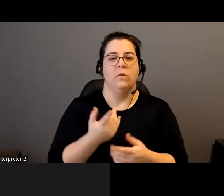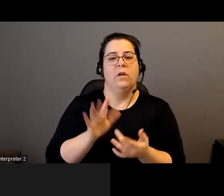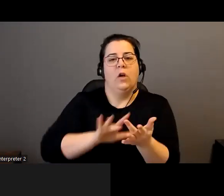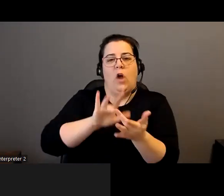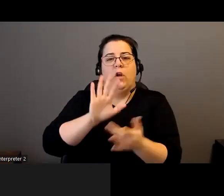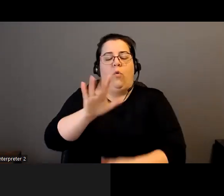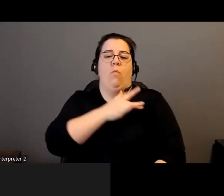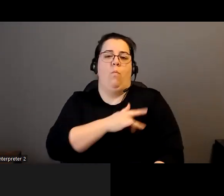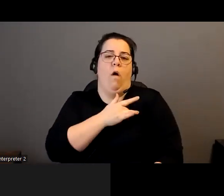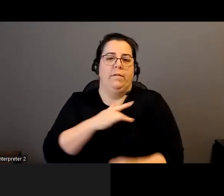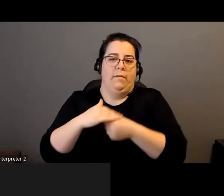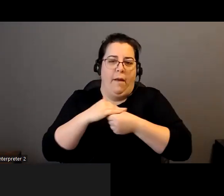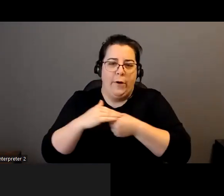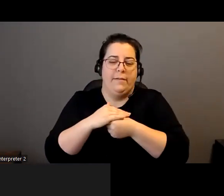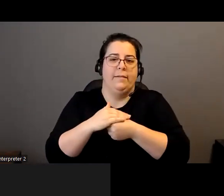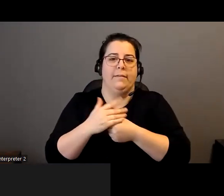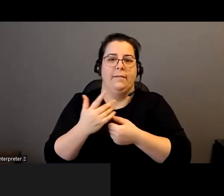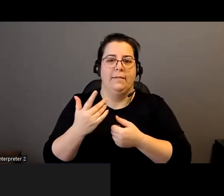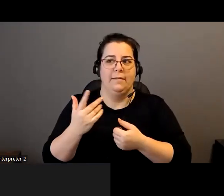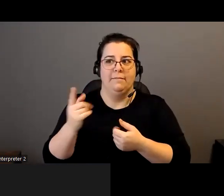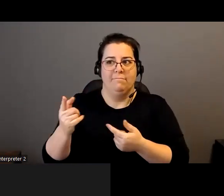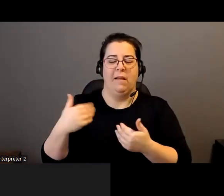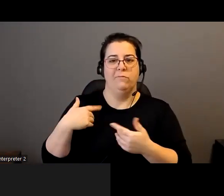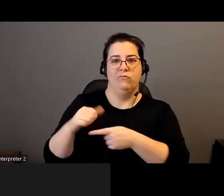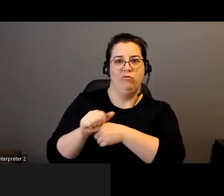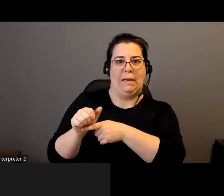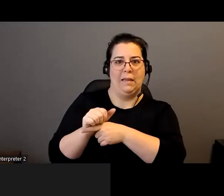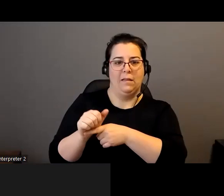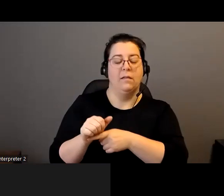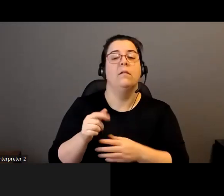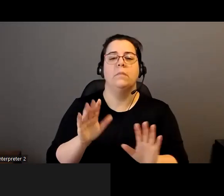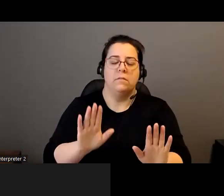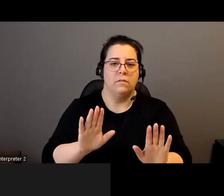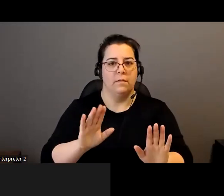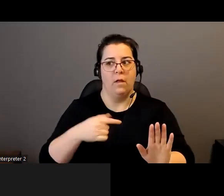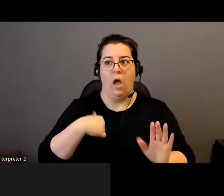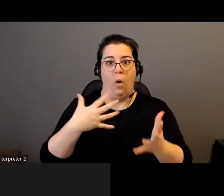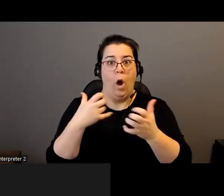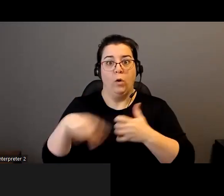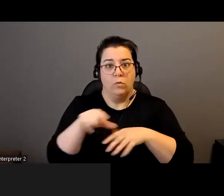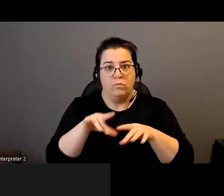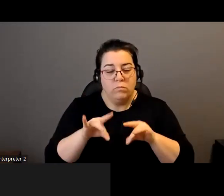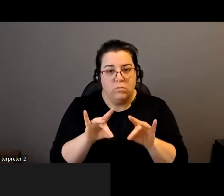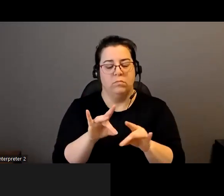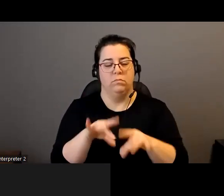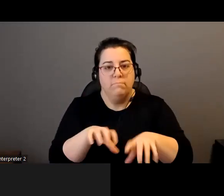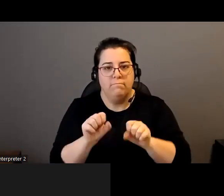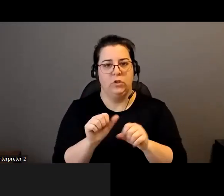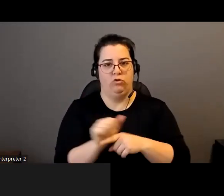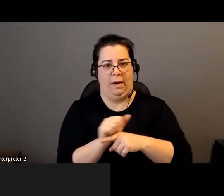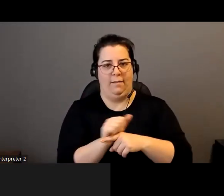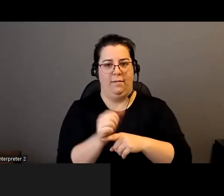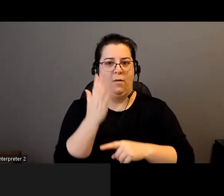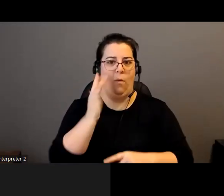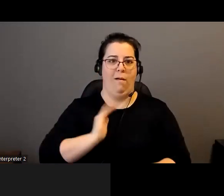I think all of them do. It's not right training. It's really, we do want people to do training to be able to use the resources in the